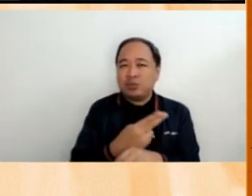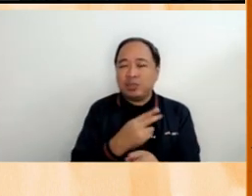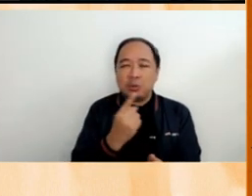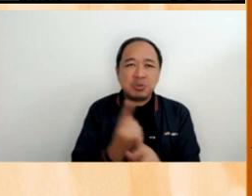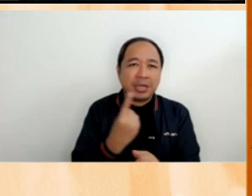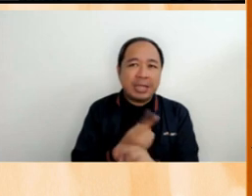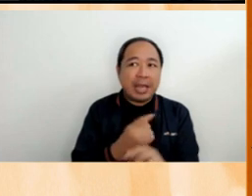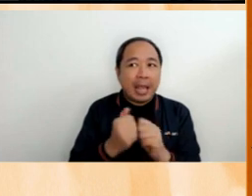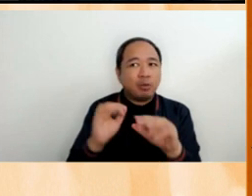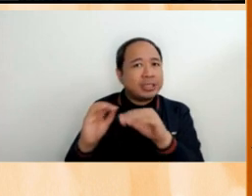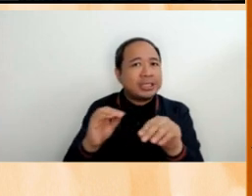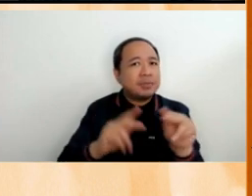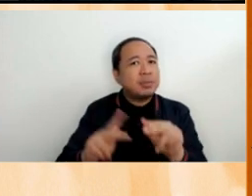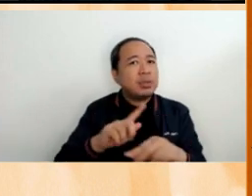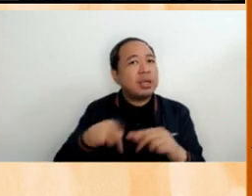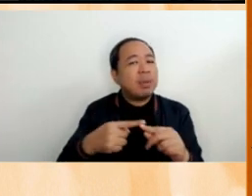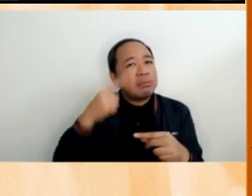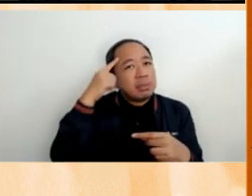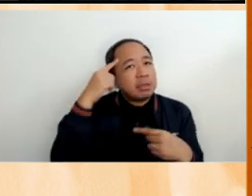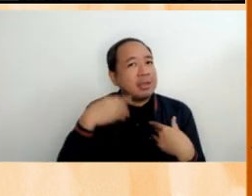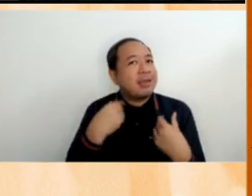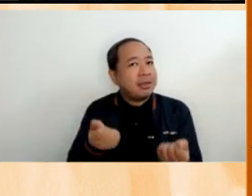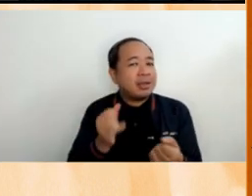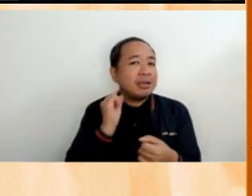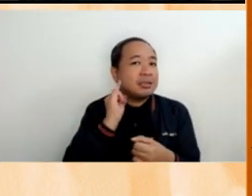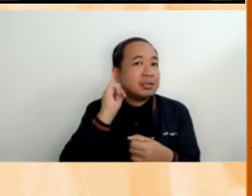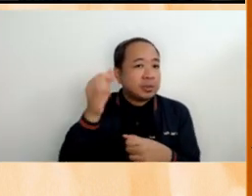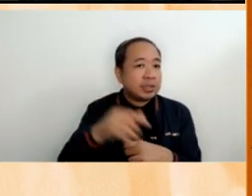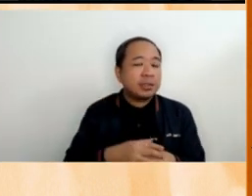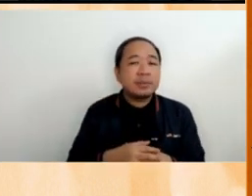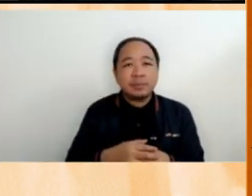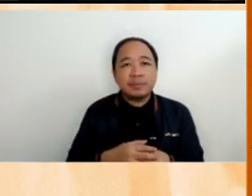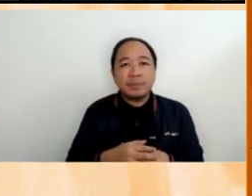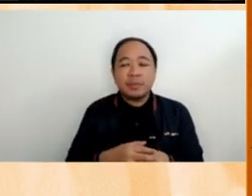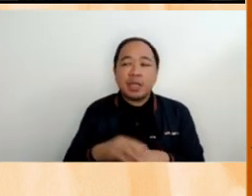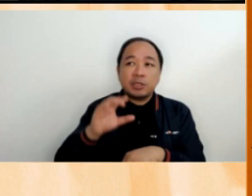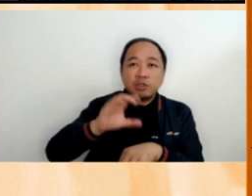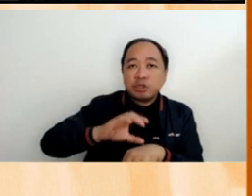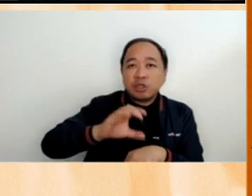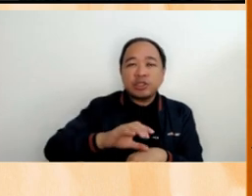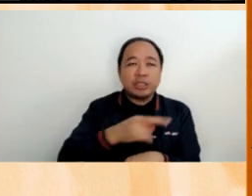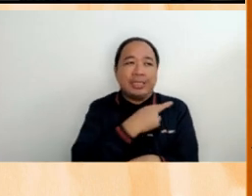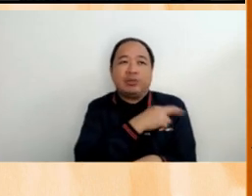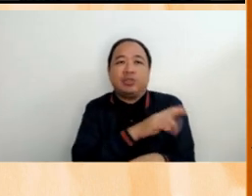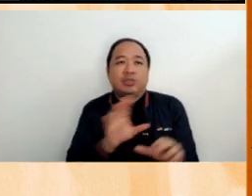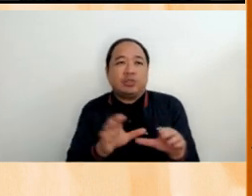support. Here are some suicide hotlines which you may share.